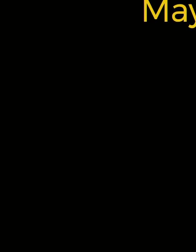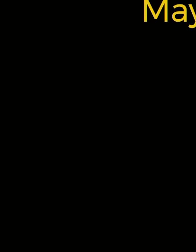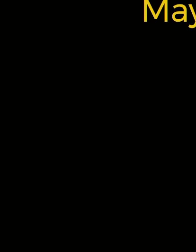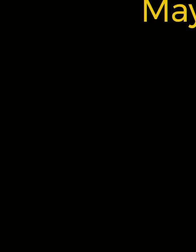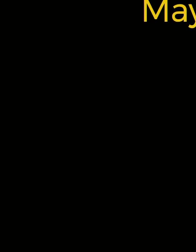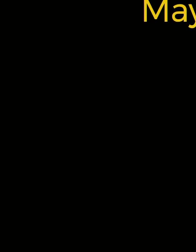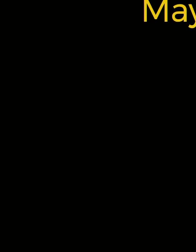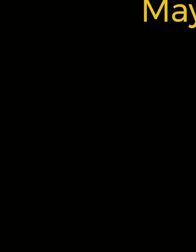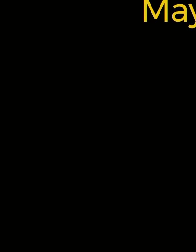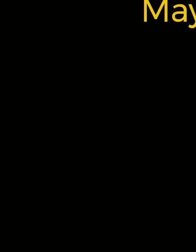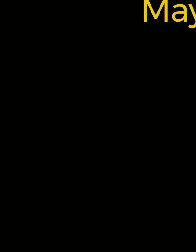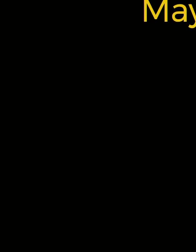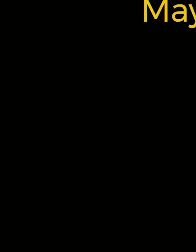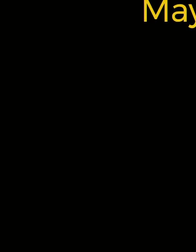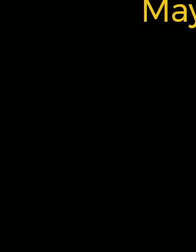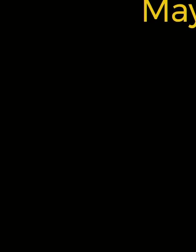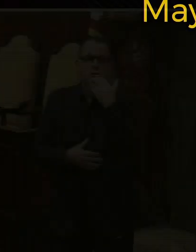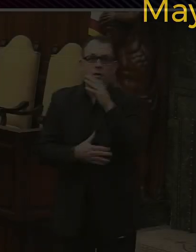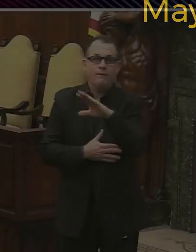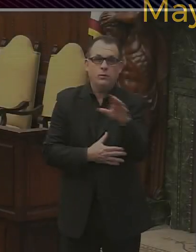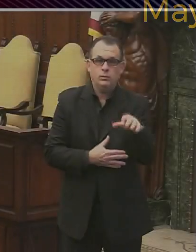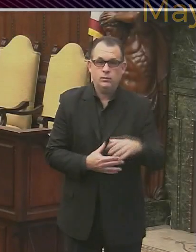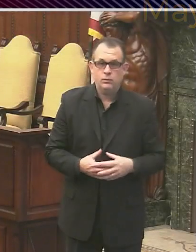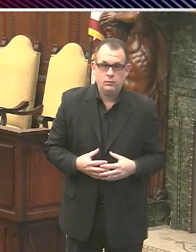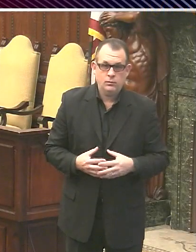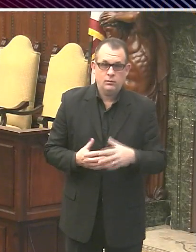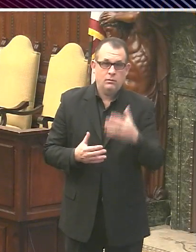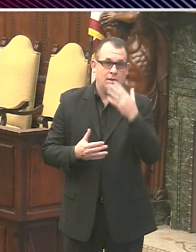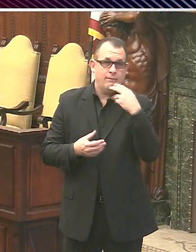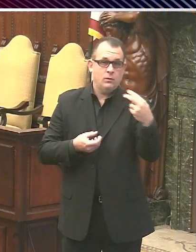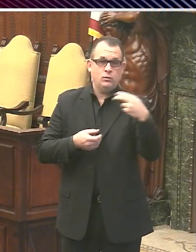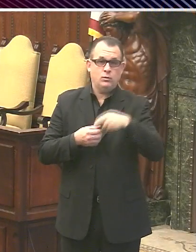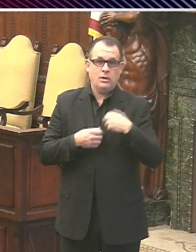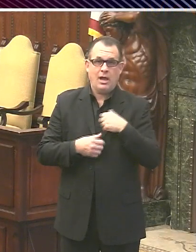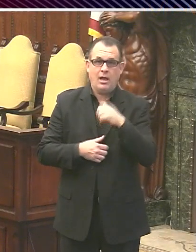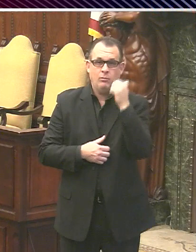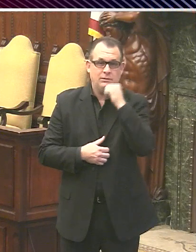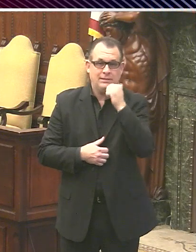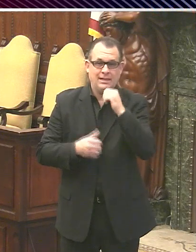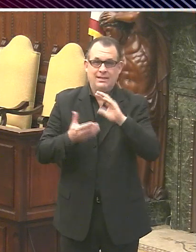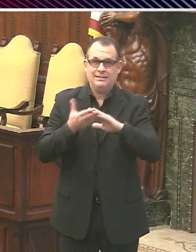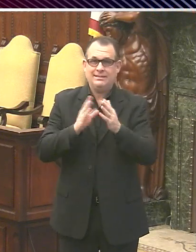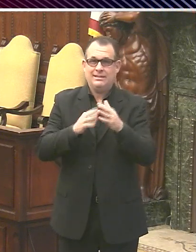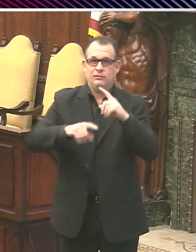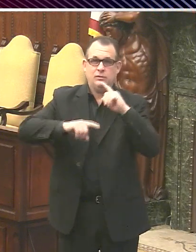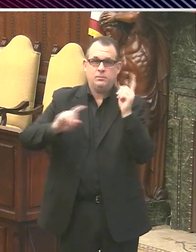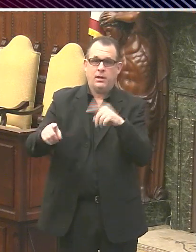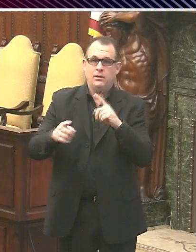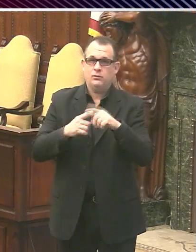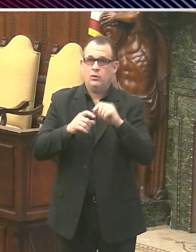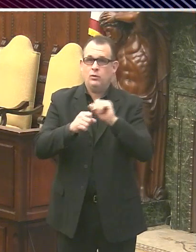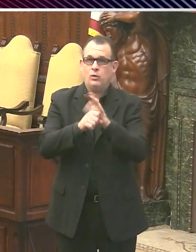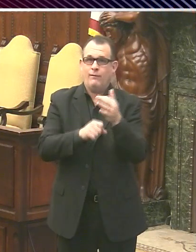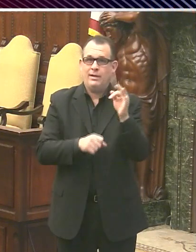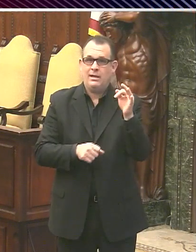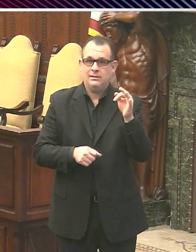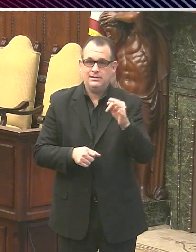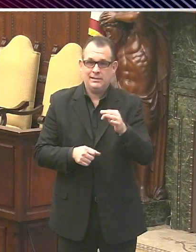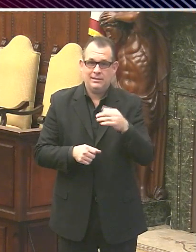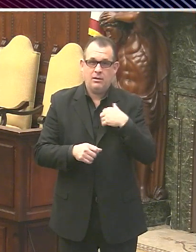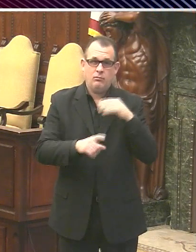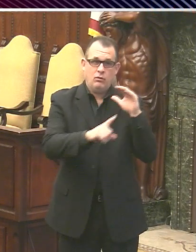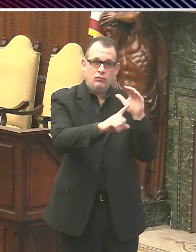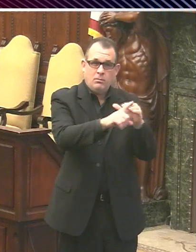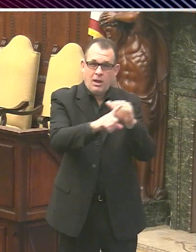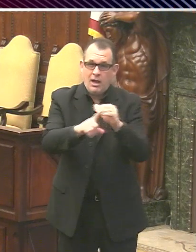Good afternoon, everyone, and thank you for joining our press briefing on the City of Philadelphia's response to COVID-19. As a reminder, the Zoom